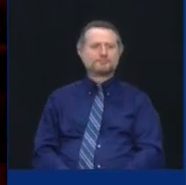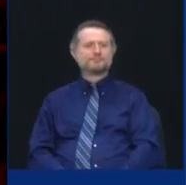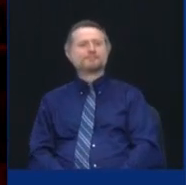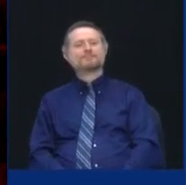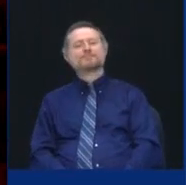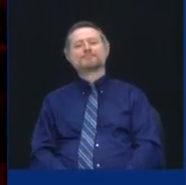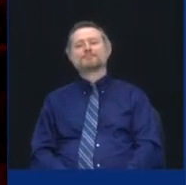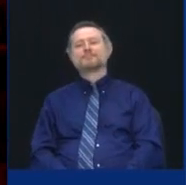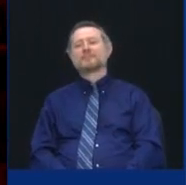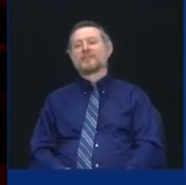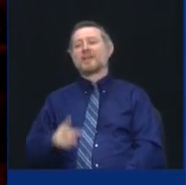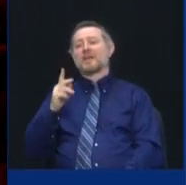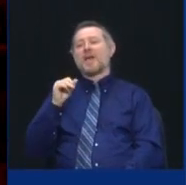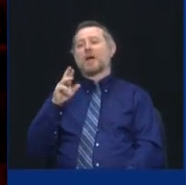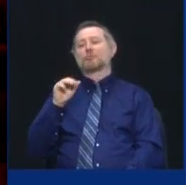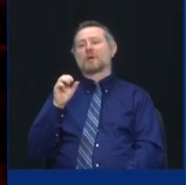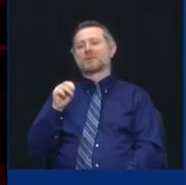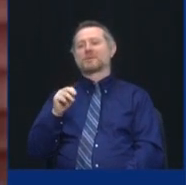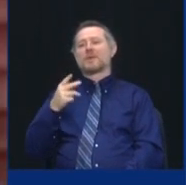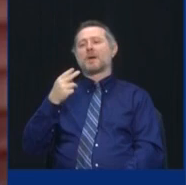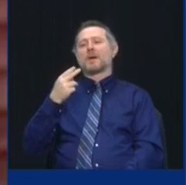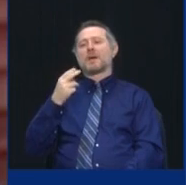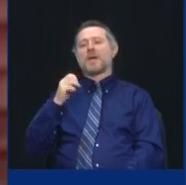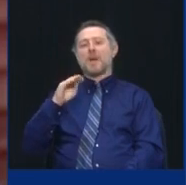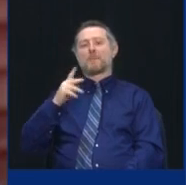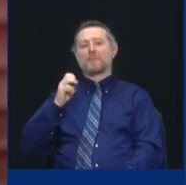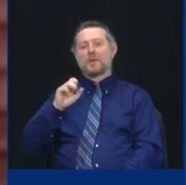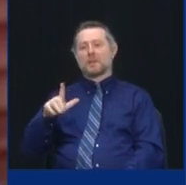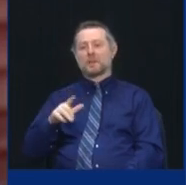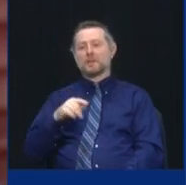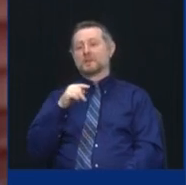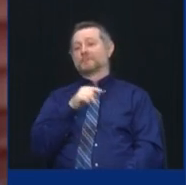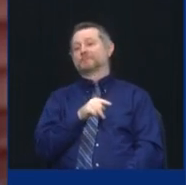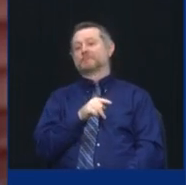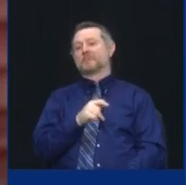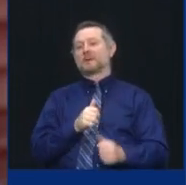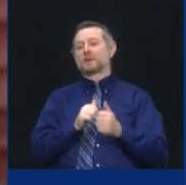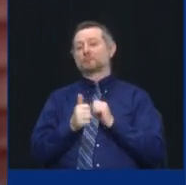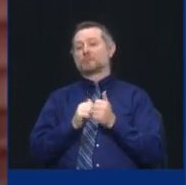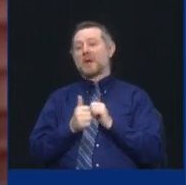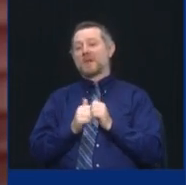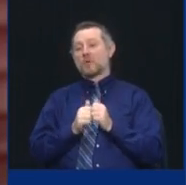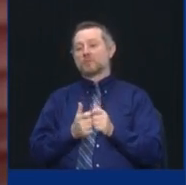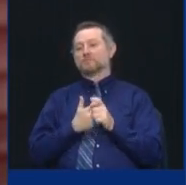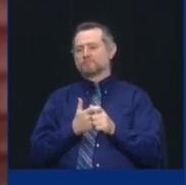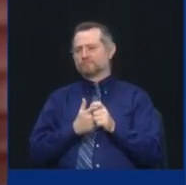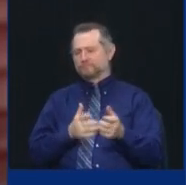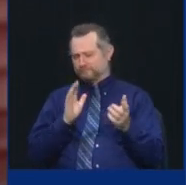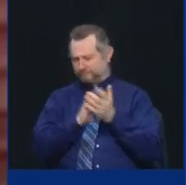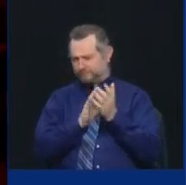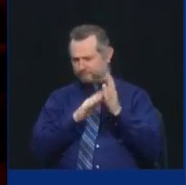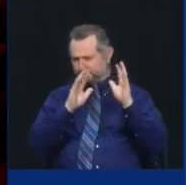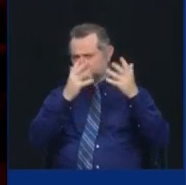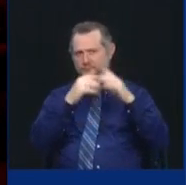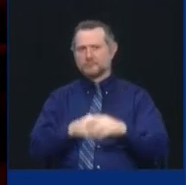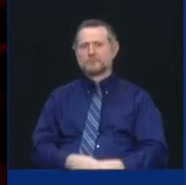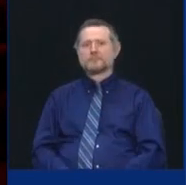Karen Hempel and the Roadrunners with the marathon coming back. Let's give her a round of applause.